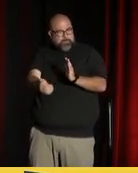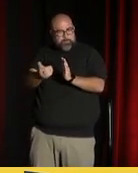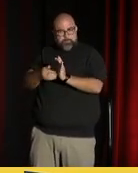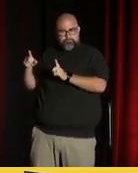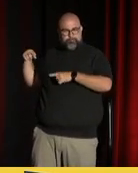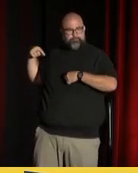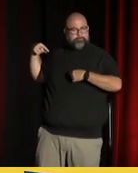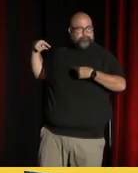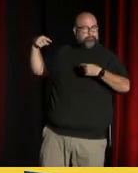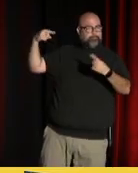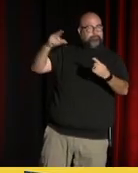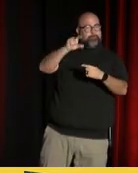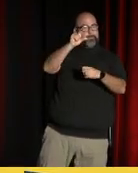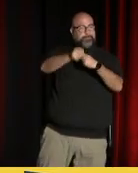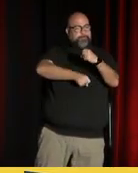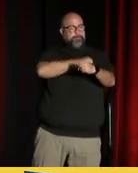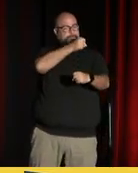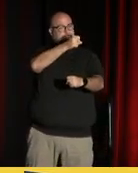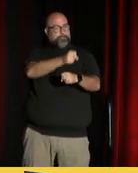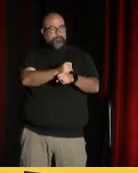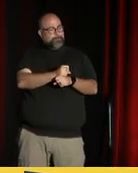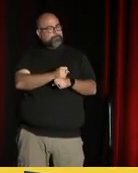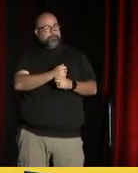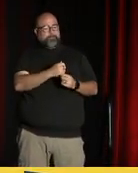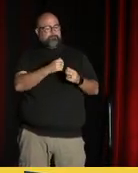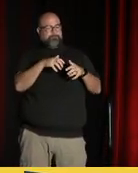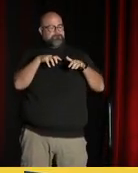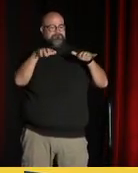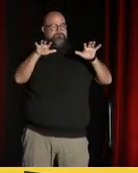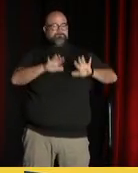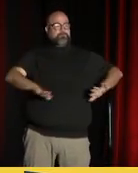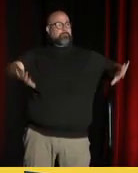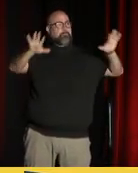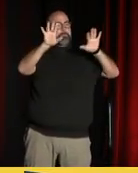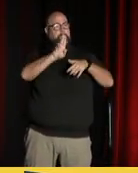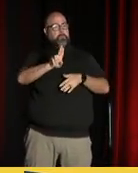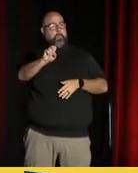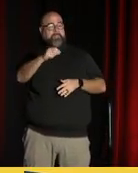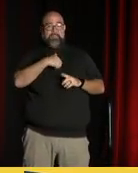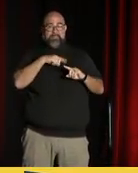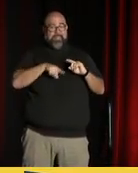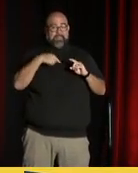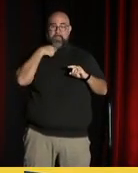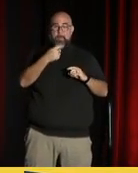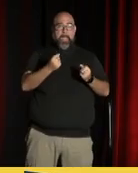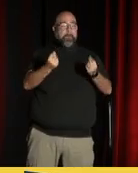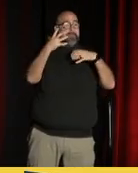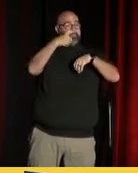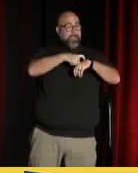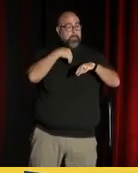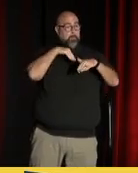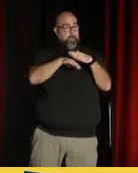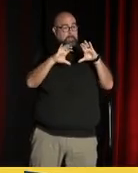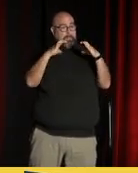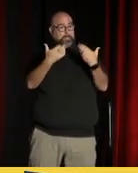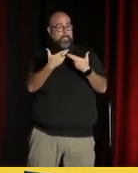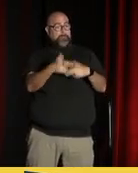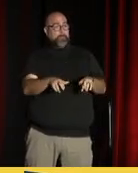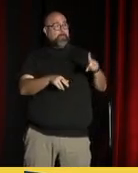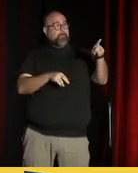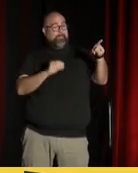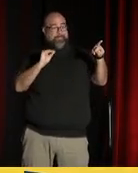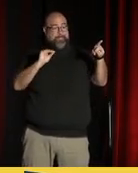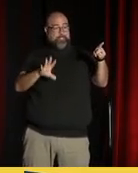last 20 years, all across the country. I can't tell you the number of times I've walked into a classroom with a